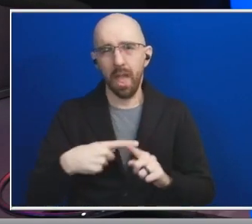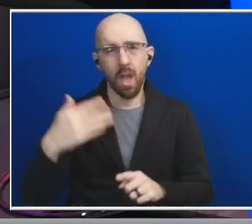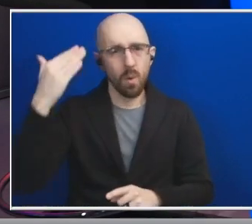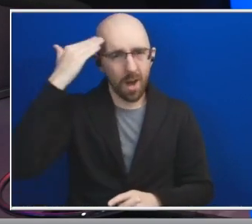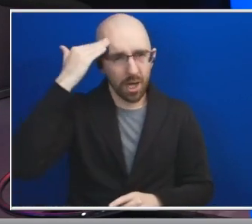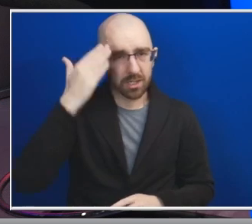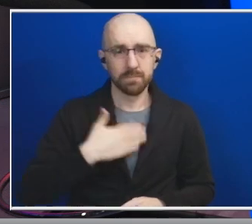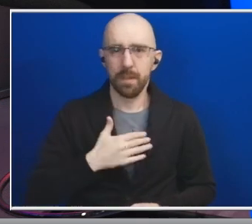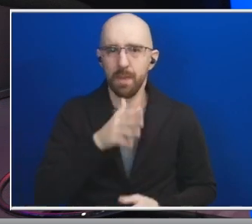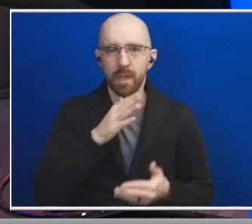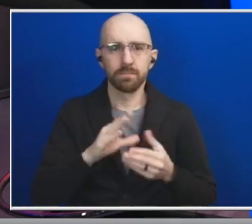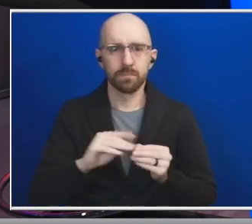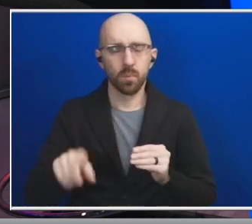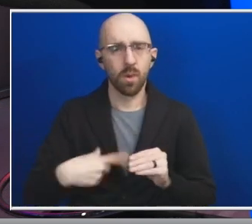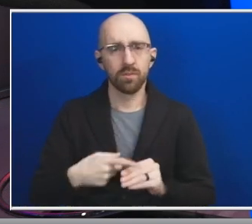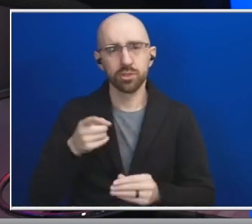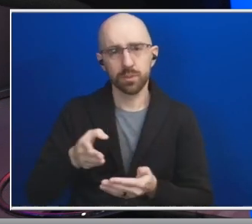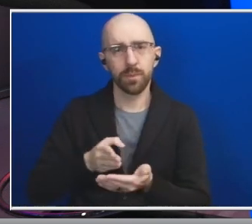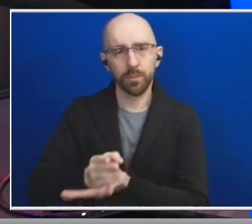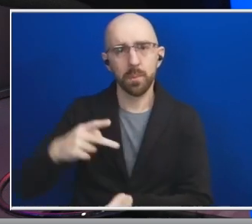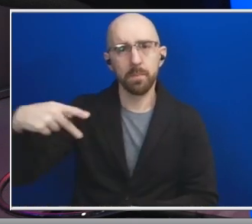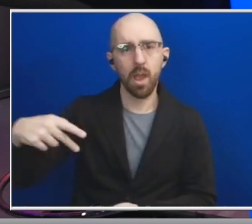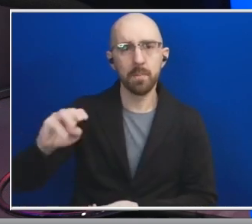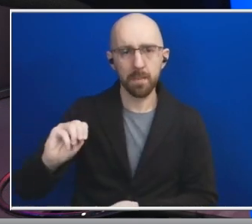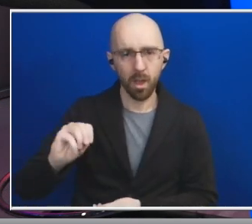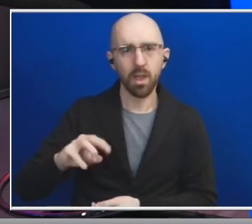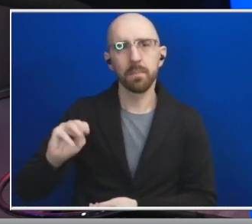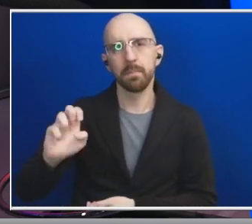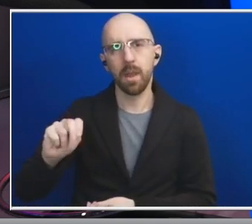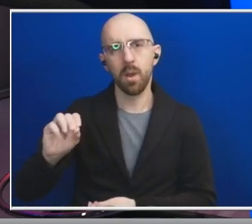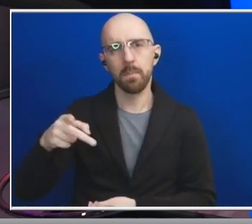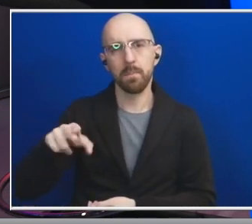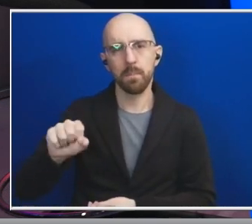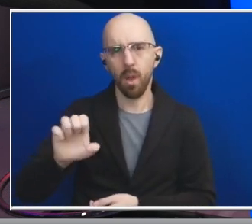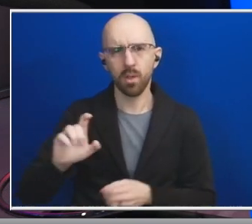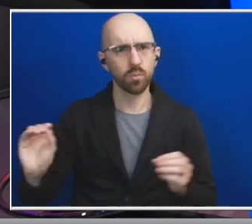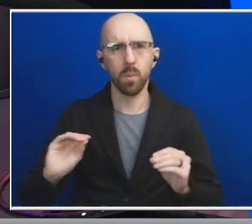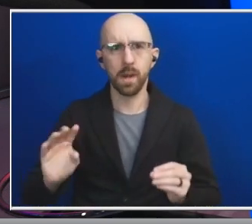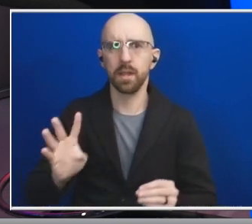she went through perimenopause and menopause, nobody even talked about it.